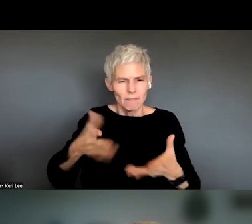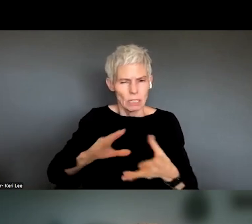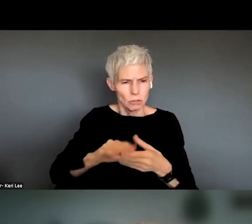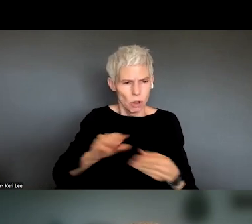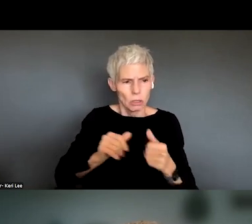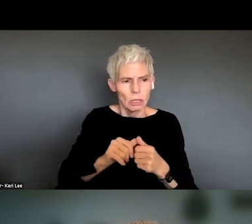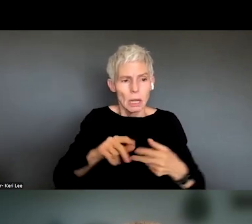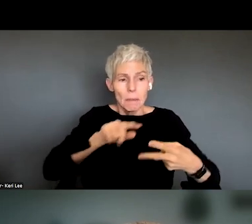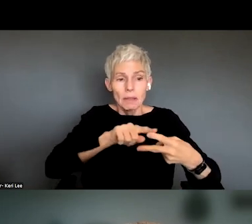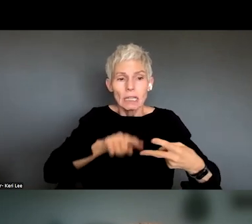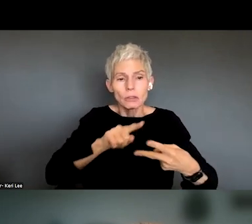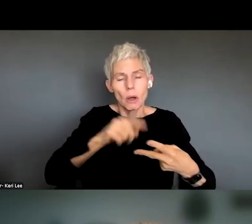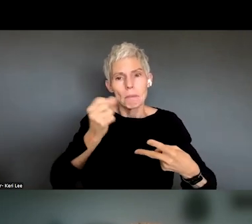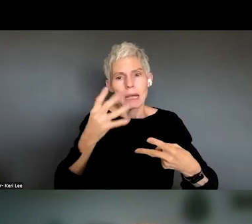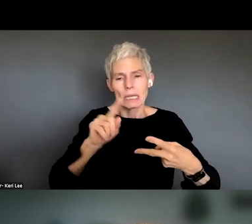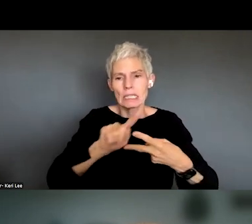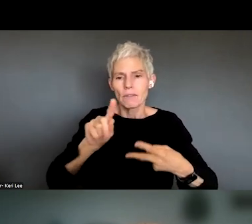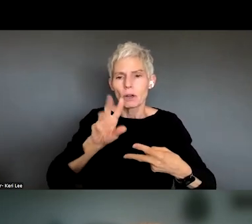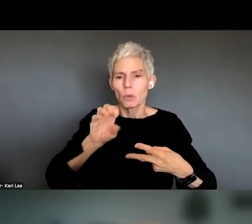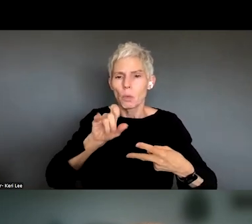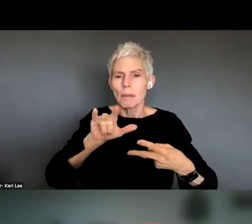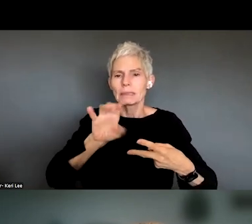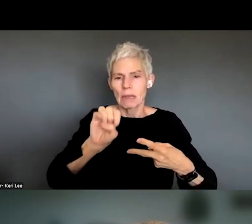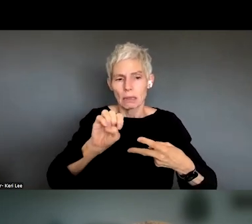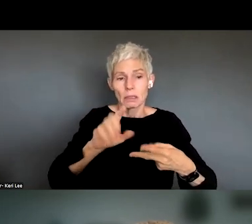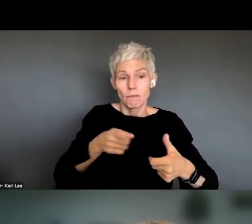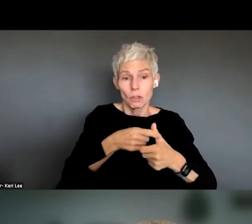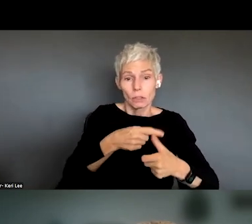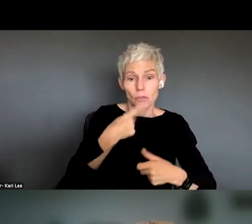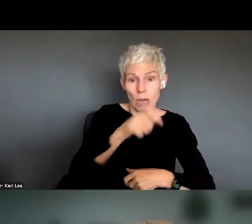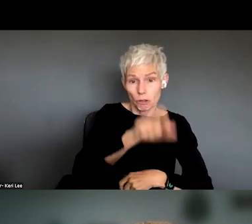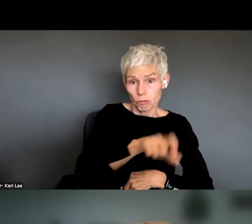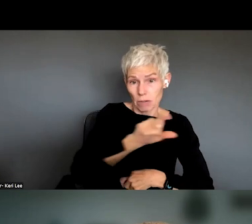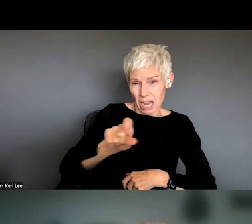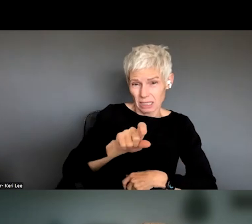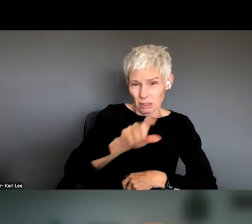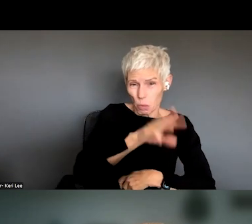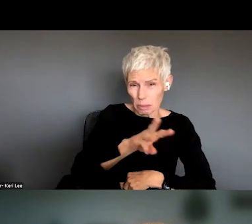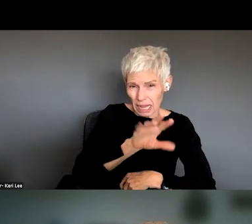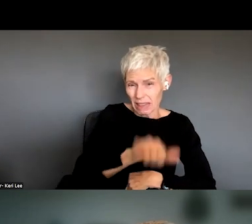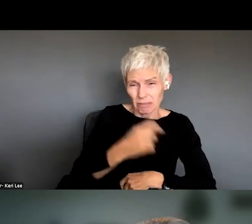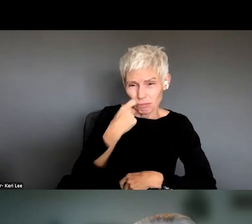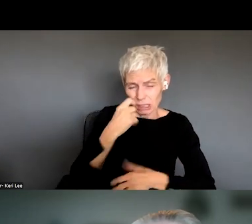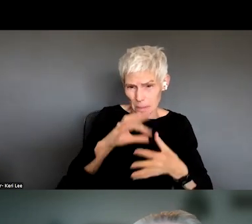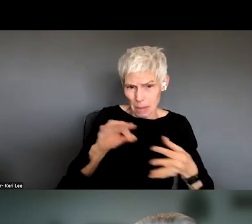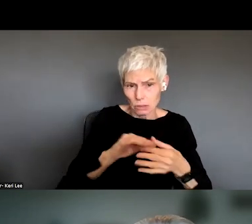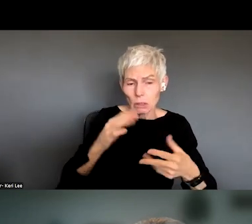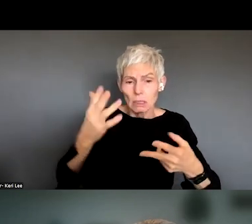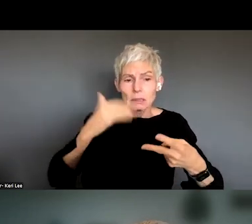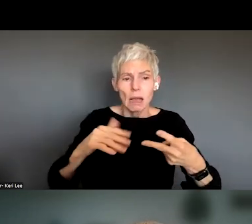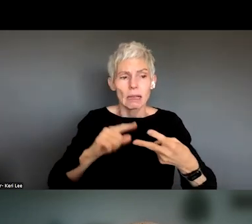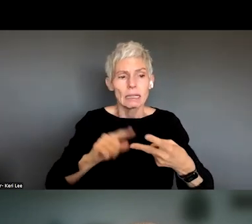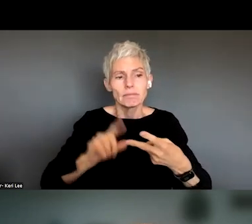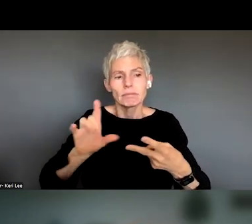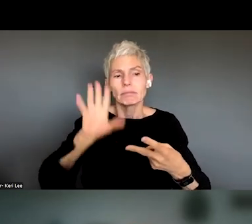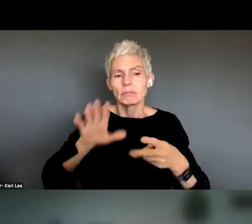just two of many websites that are out there. The first is the Red Cross site that I've talked about. And the next is disaster